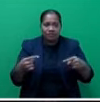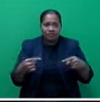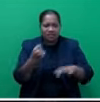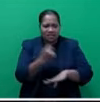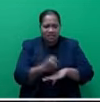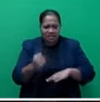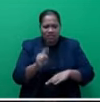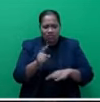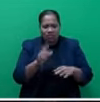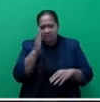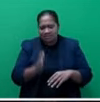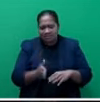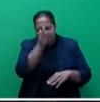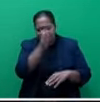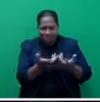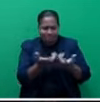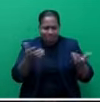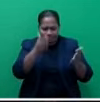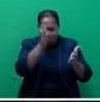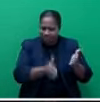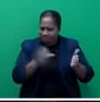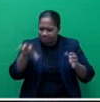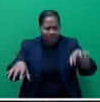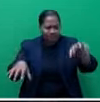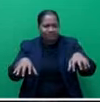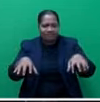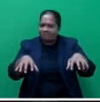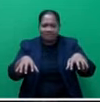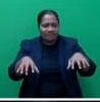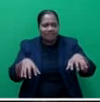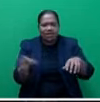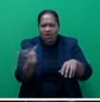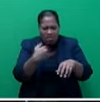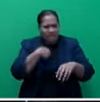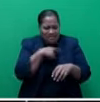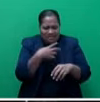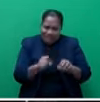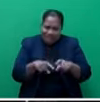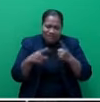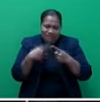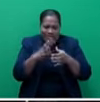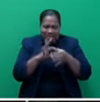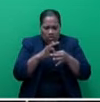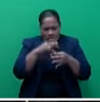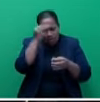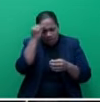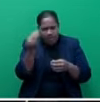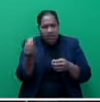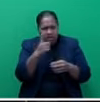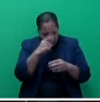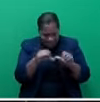one side and the opposition on the other side. I think we all have differences of opinion. We can disagree. But